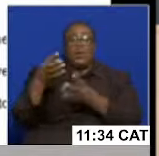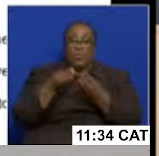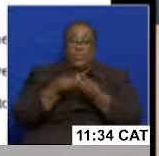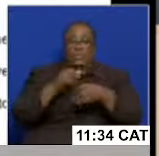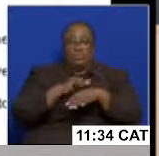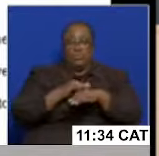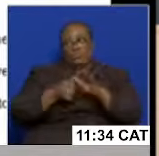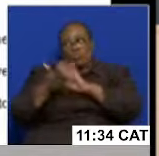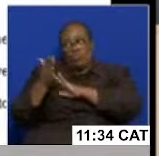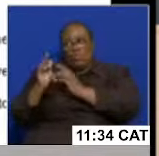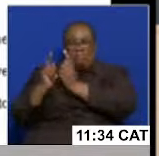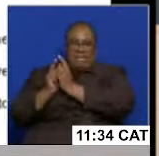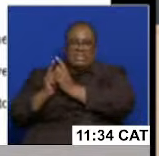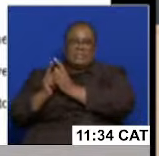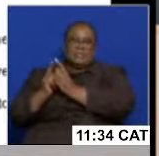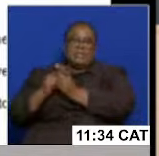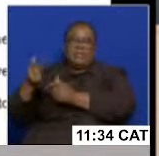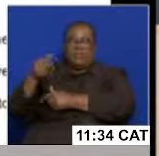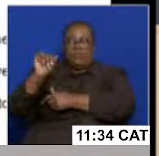somewhere.